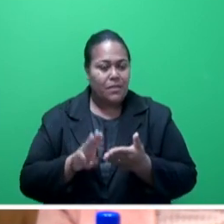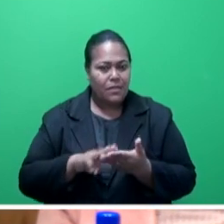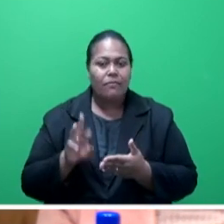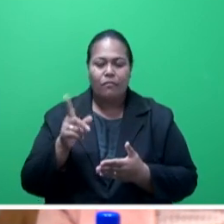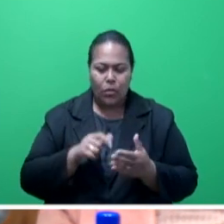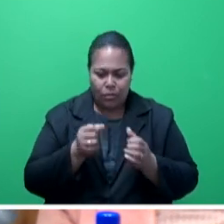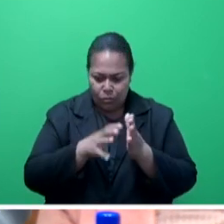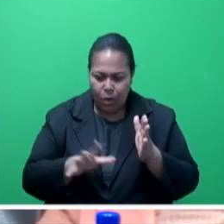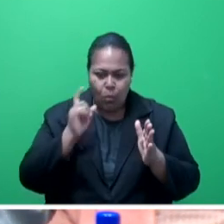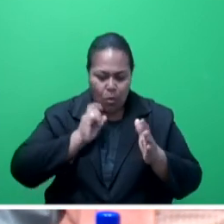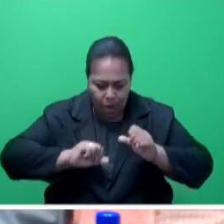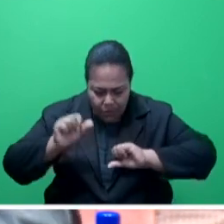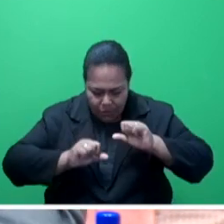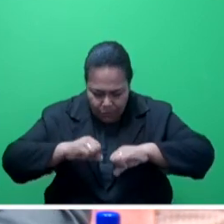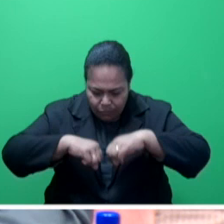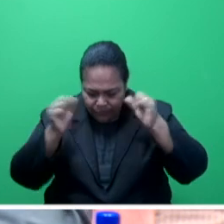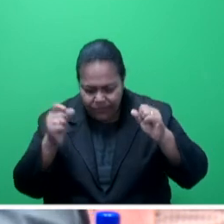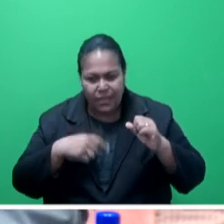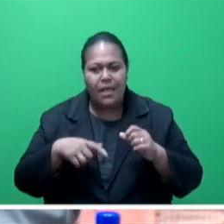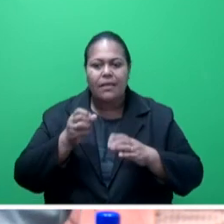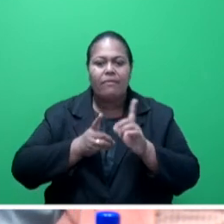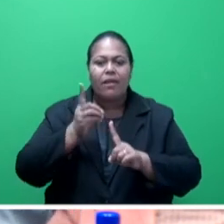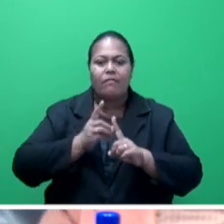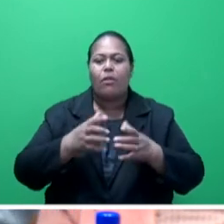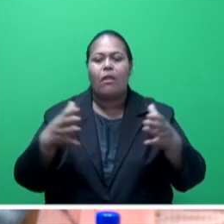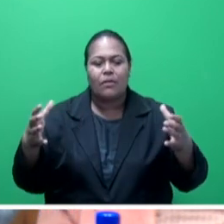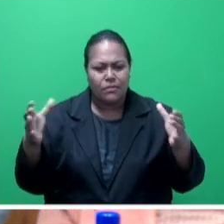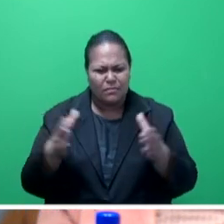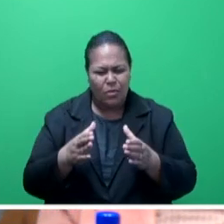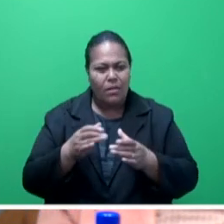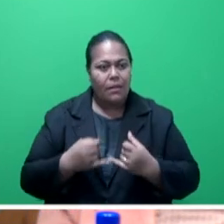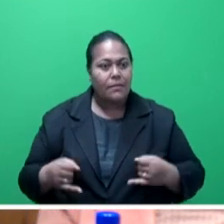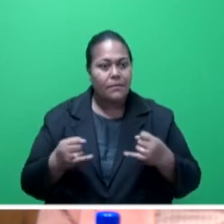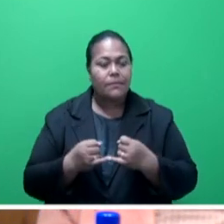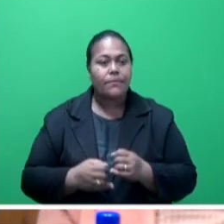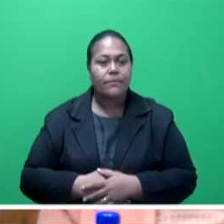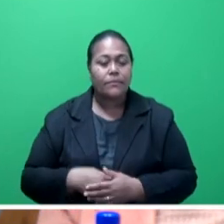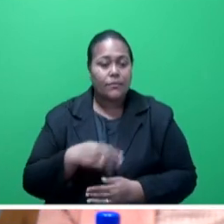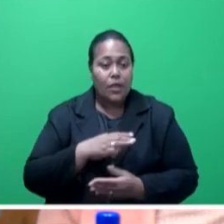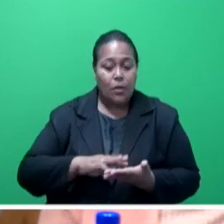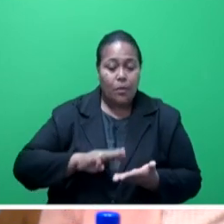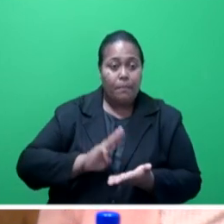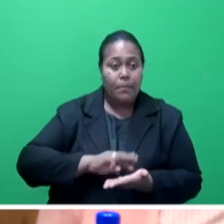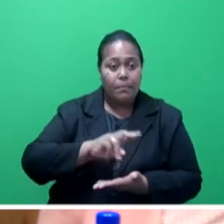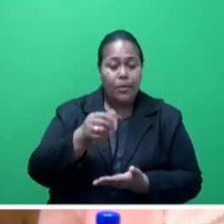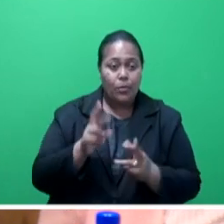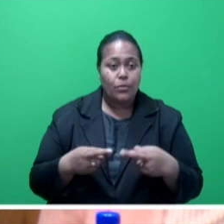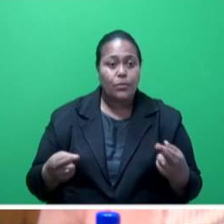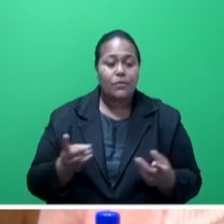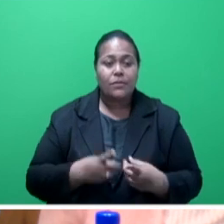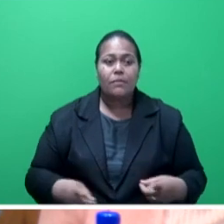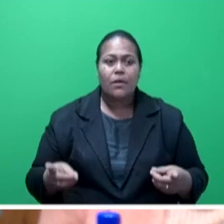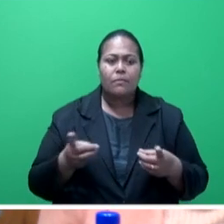assessment and development for large and small islands. Mr. Speaker, sir, the Mineral Resources Department has upgraded all